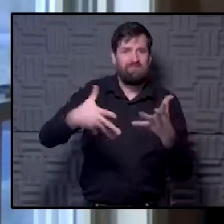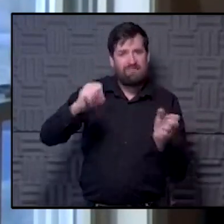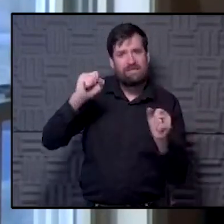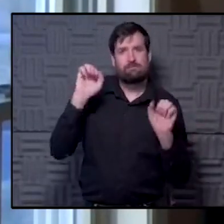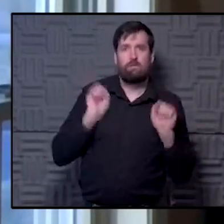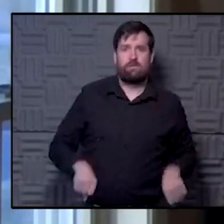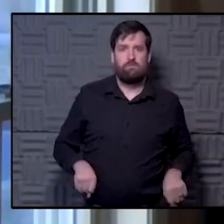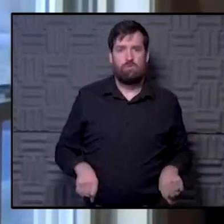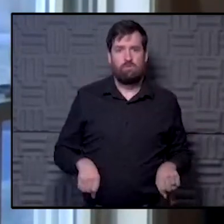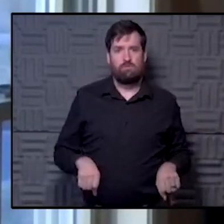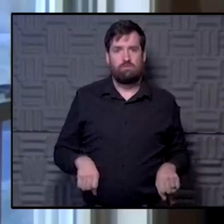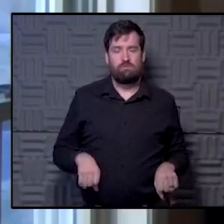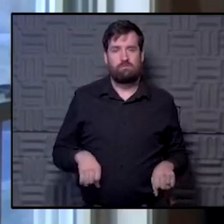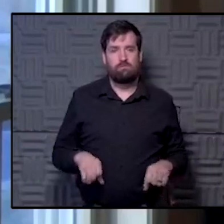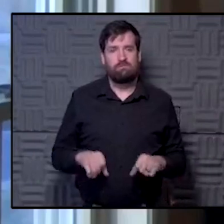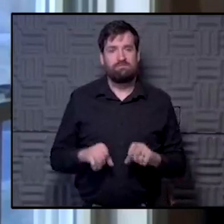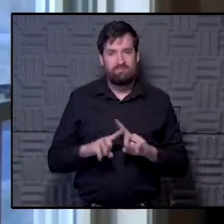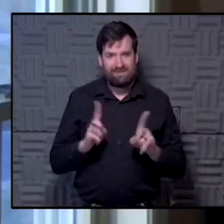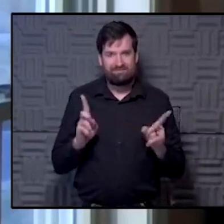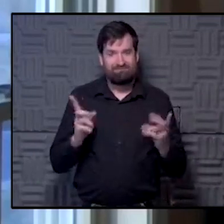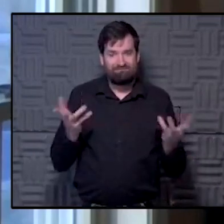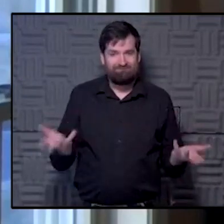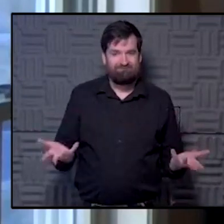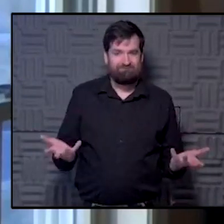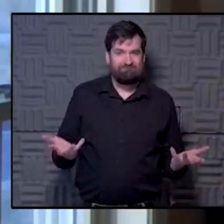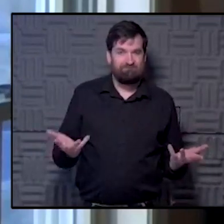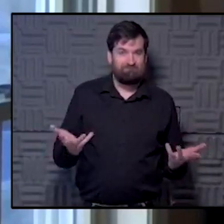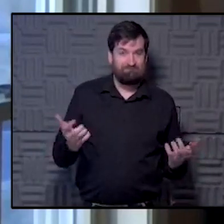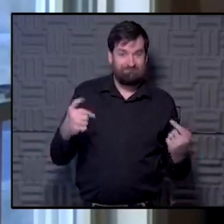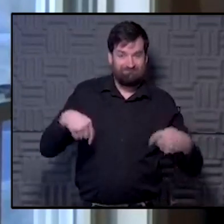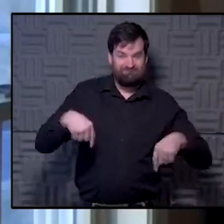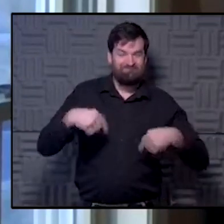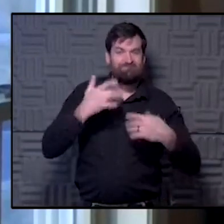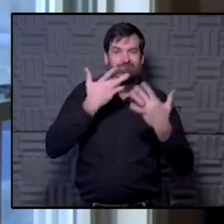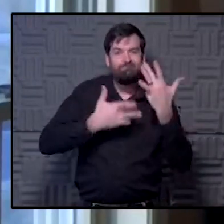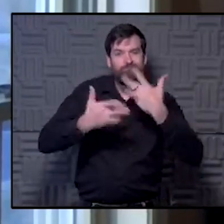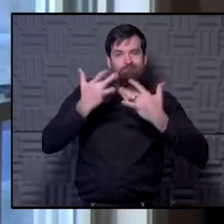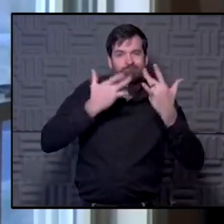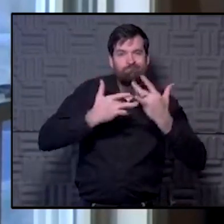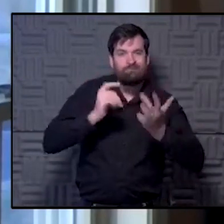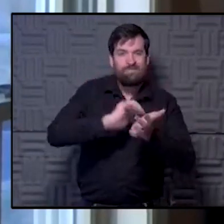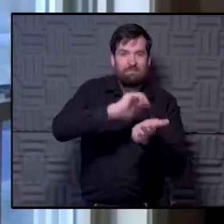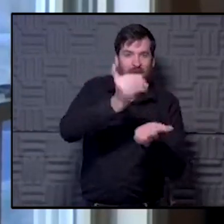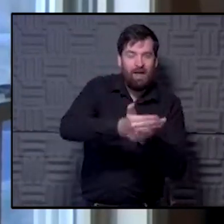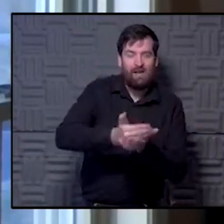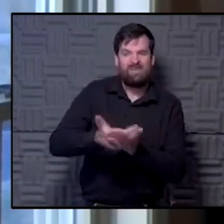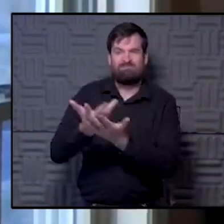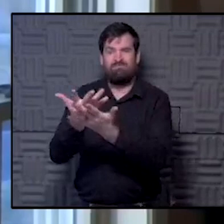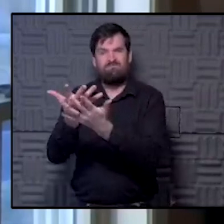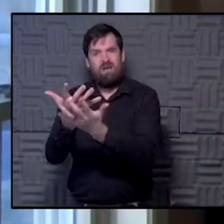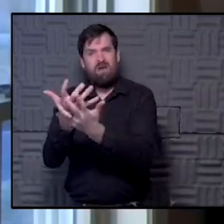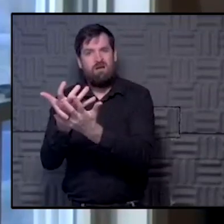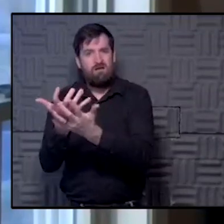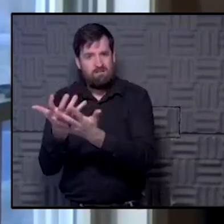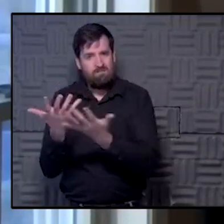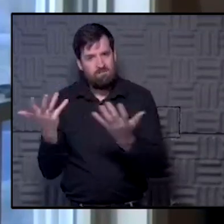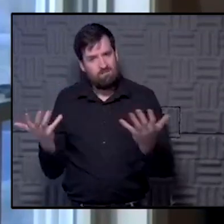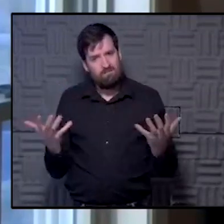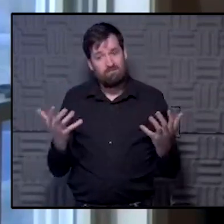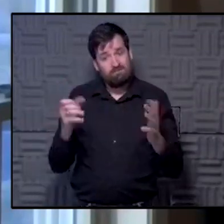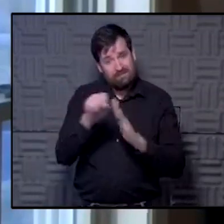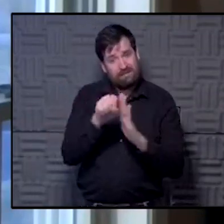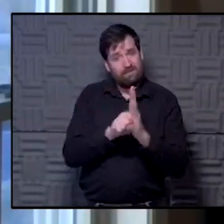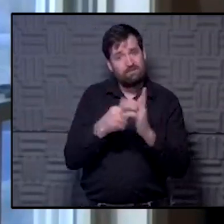can. But we're living in a world of low supply and high demand, so we have to work through that process. And states